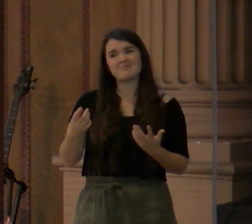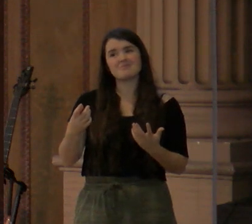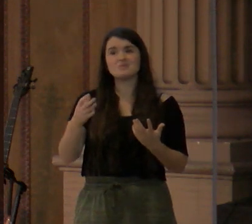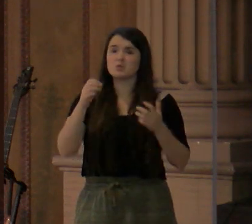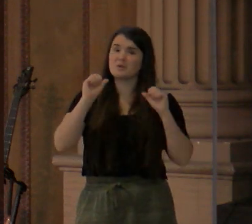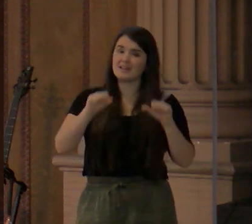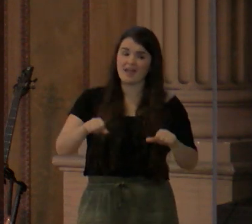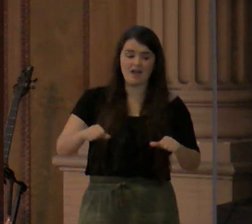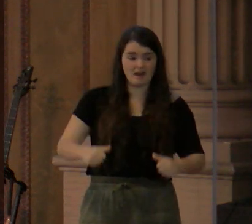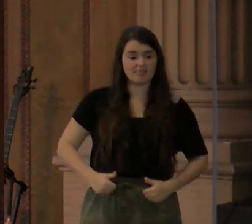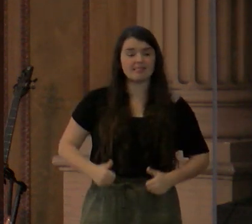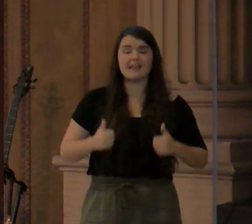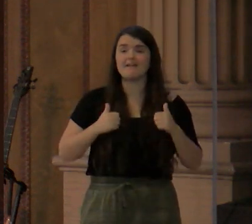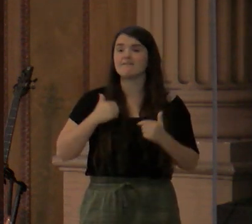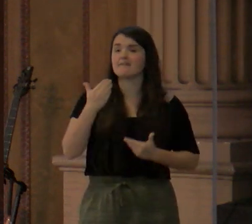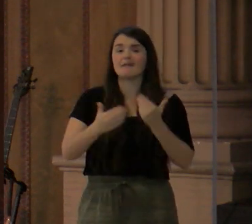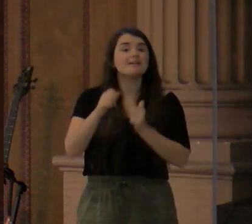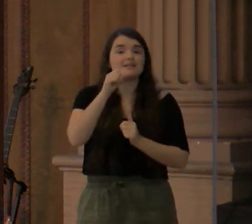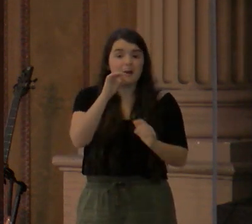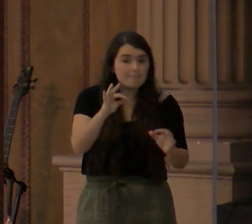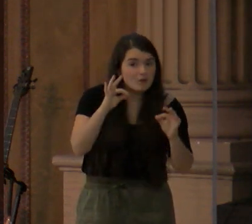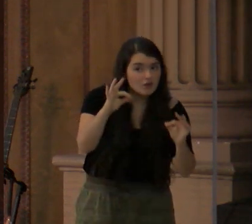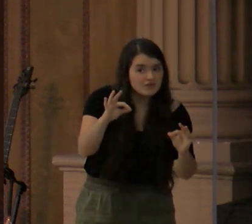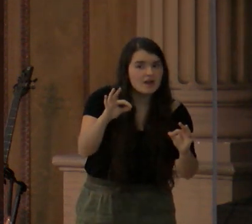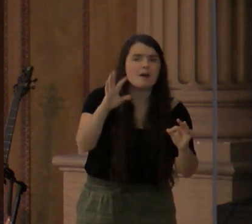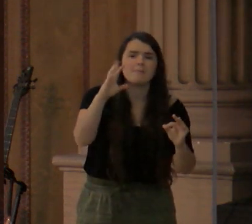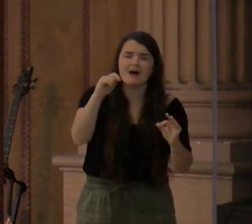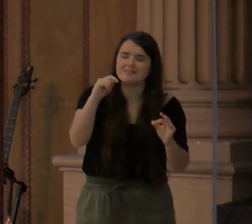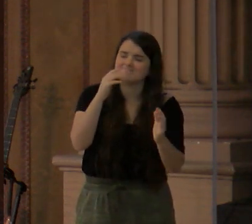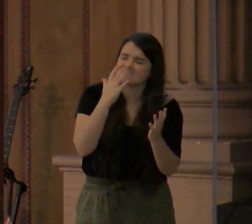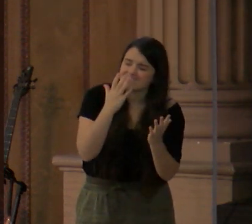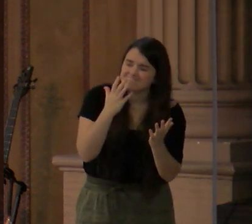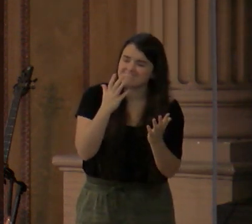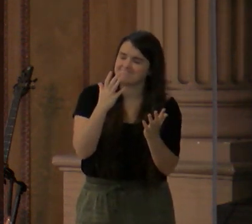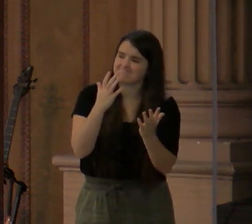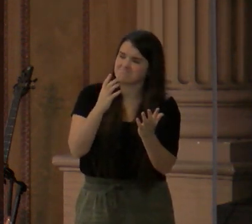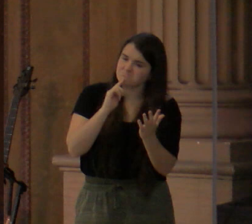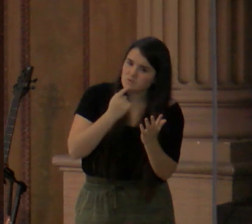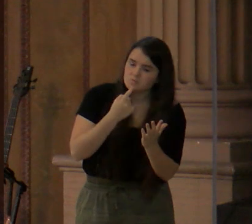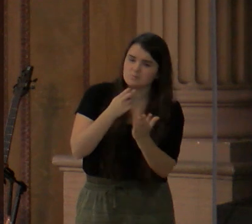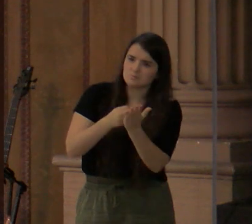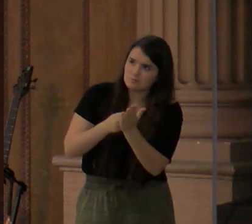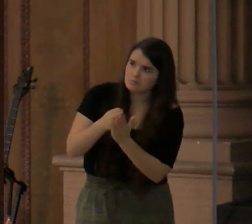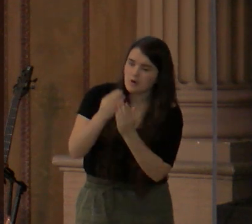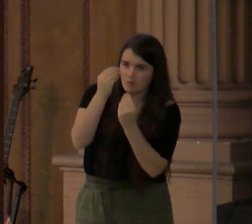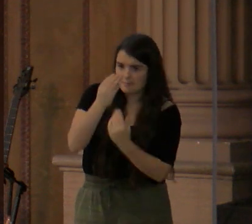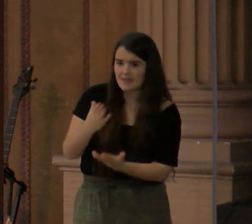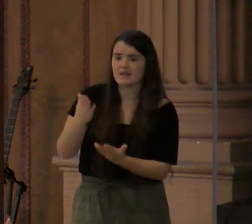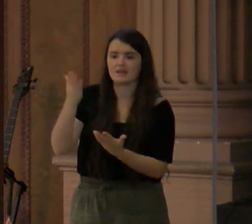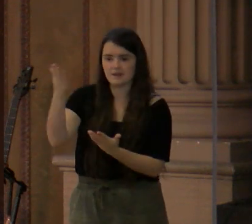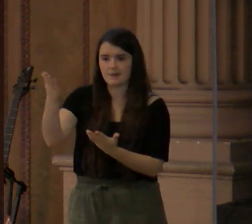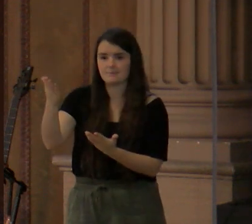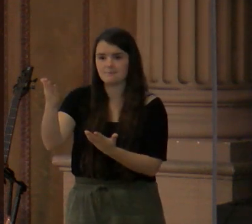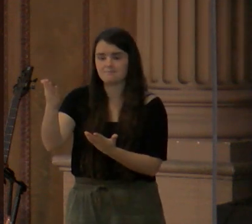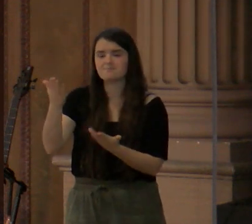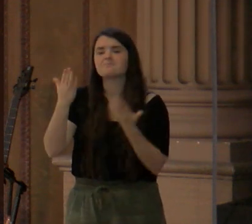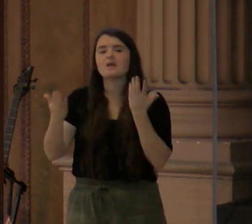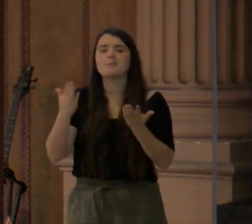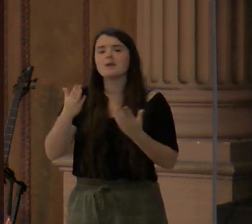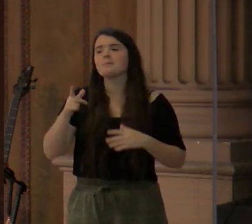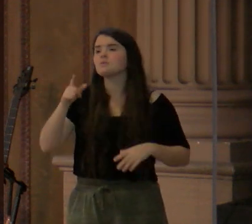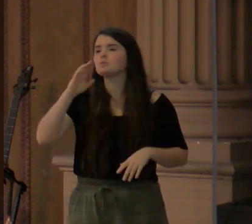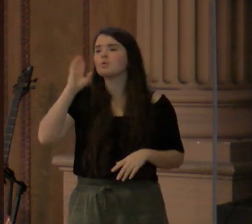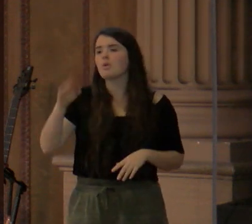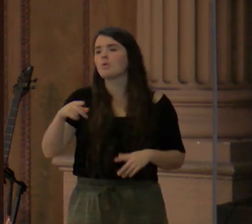to these things that Jesus has called us to. And we know that this is how it works. I mean, you probably know somebody about whom you would say, she is such an honest